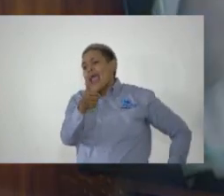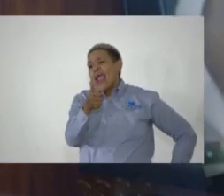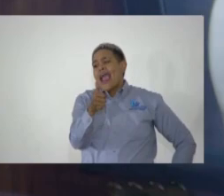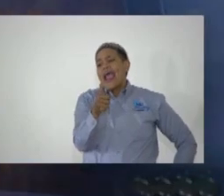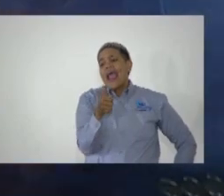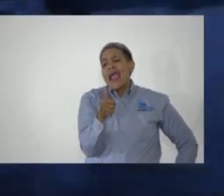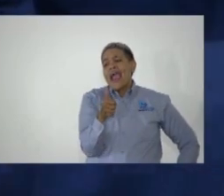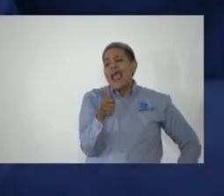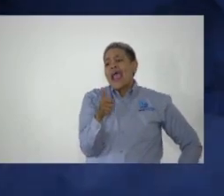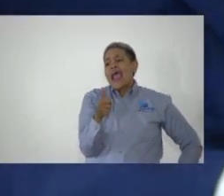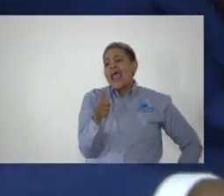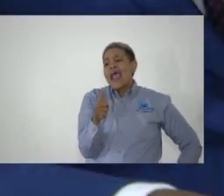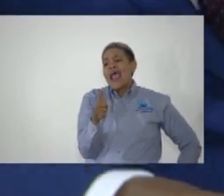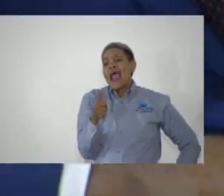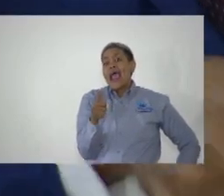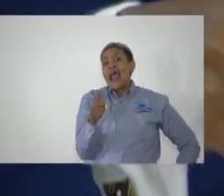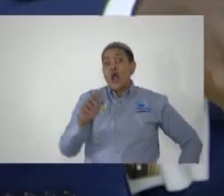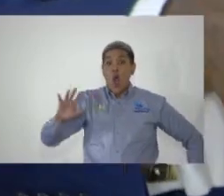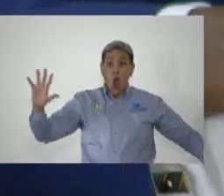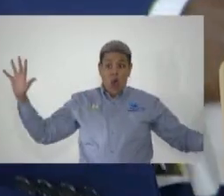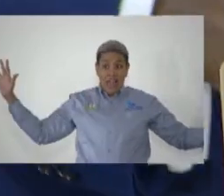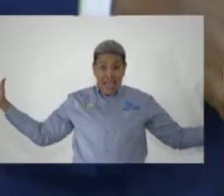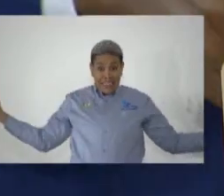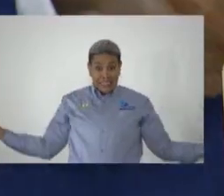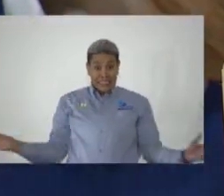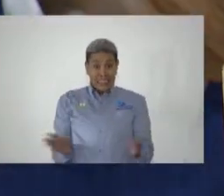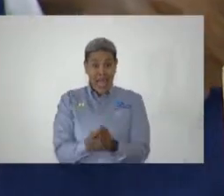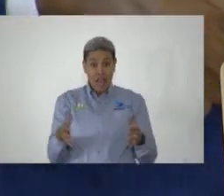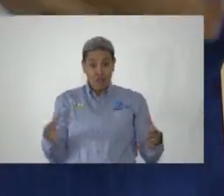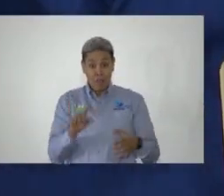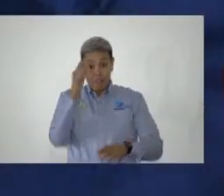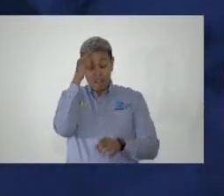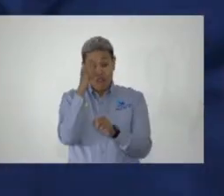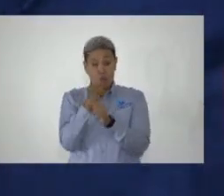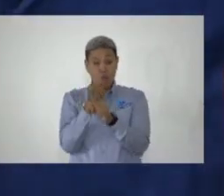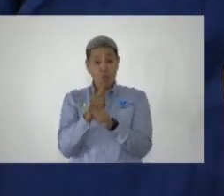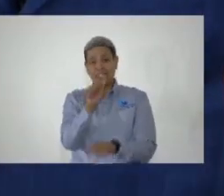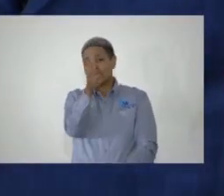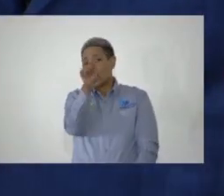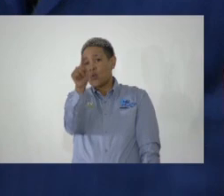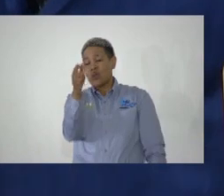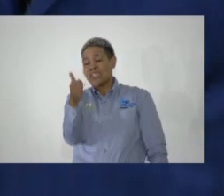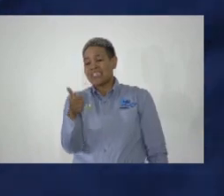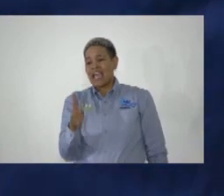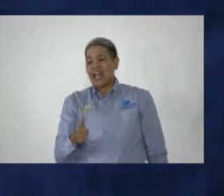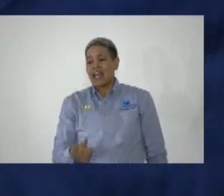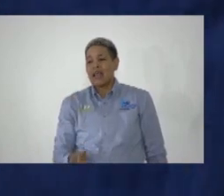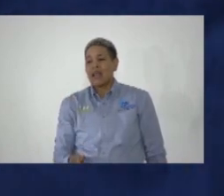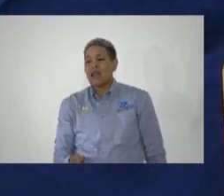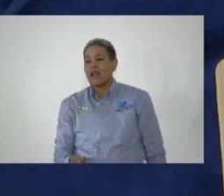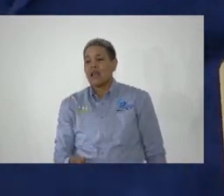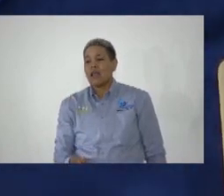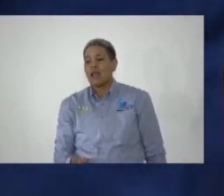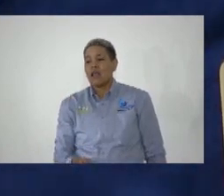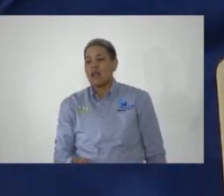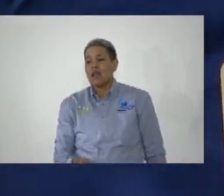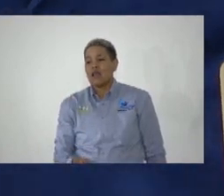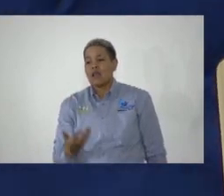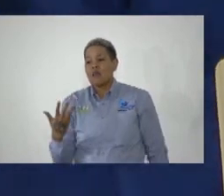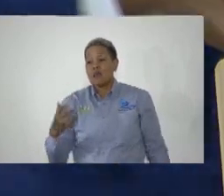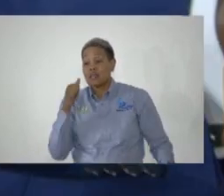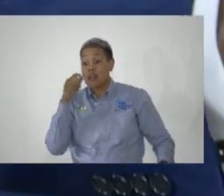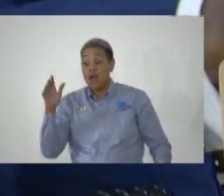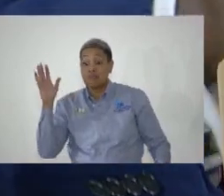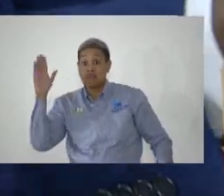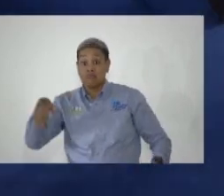out of the entire group of public bodies. But the context is not apparent in the newspaper or on the television screen